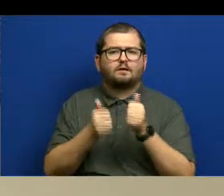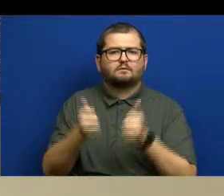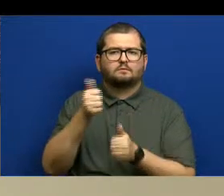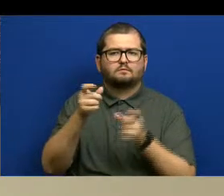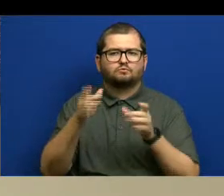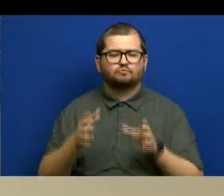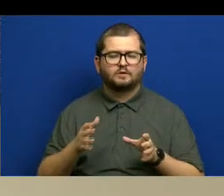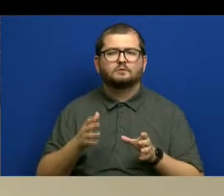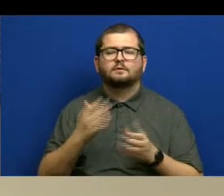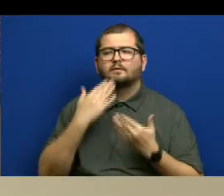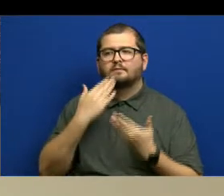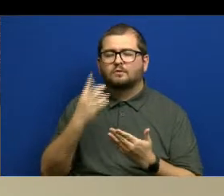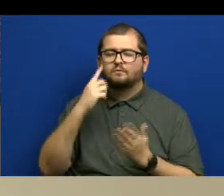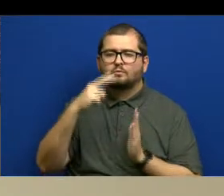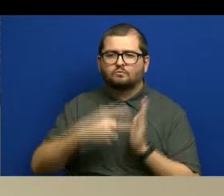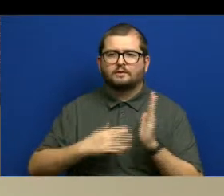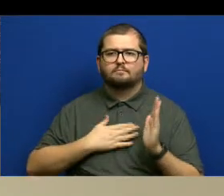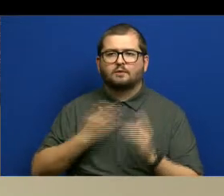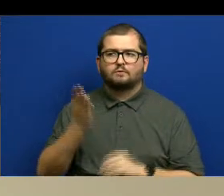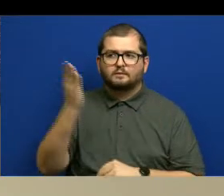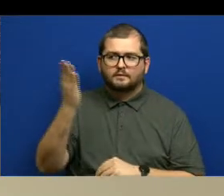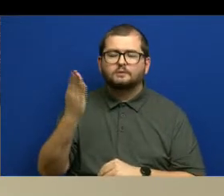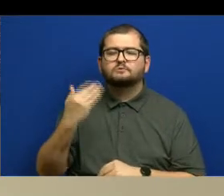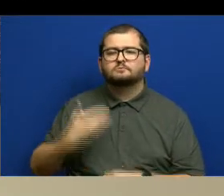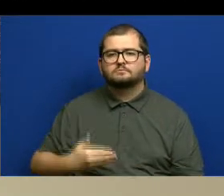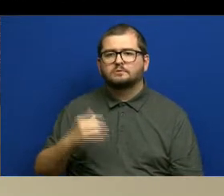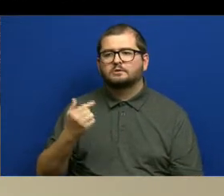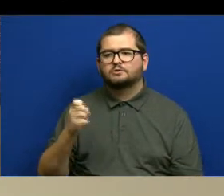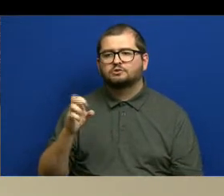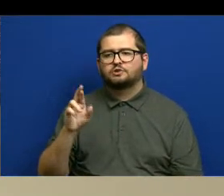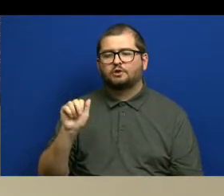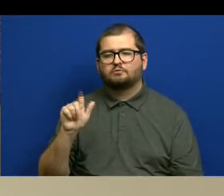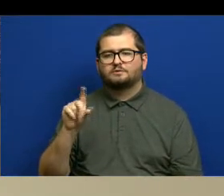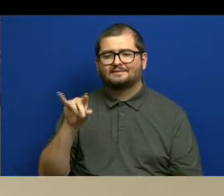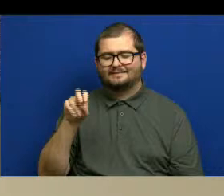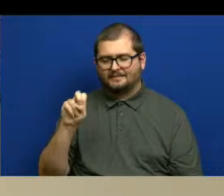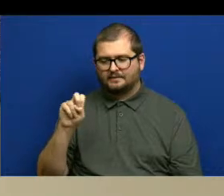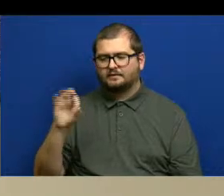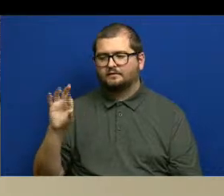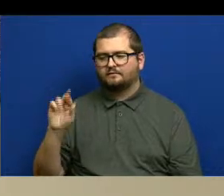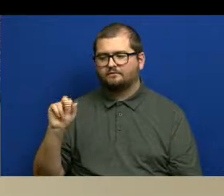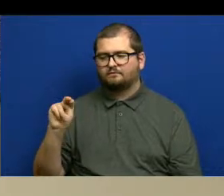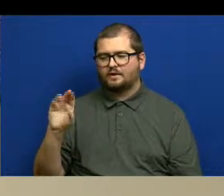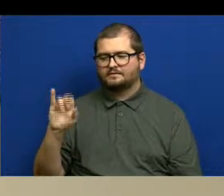read my recommendation. Sincerely yours, Geraldine Francini.